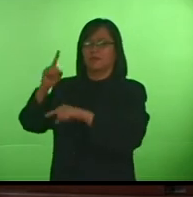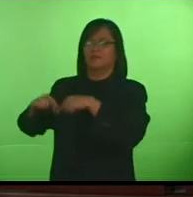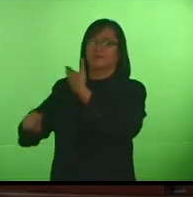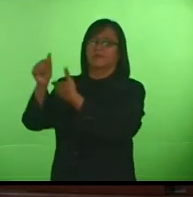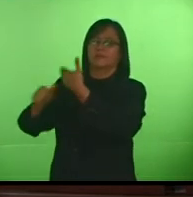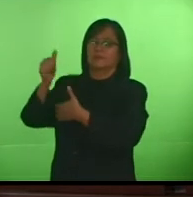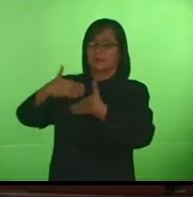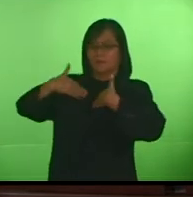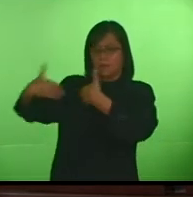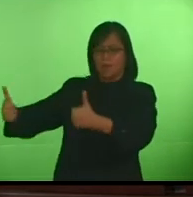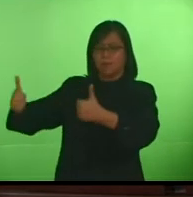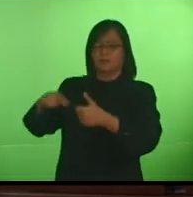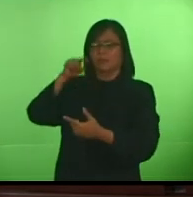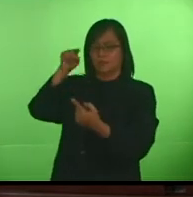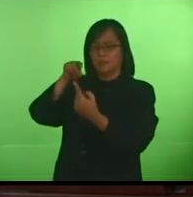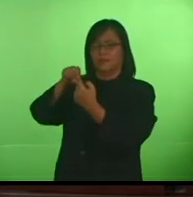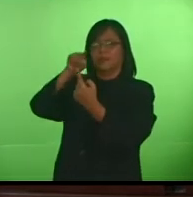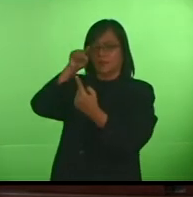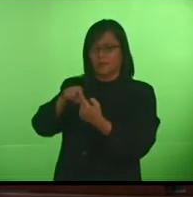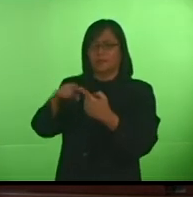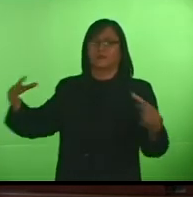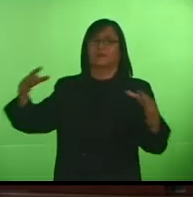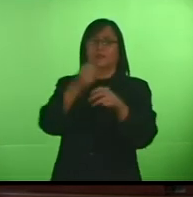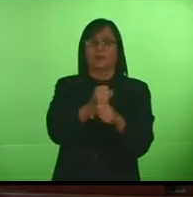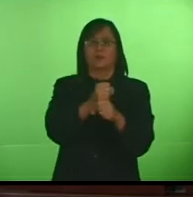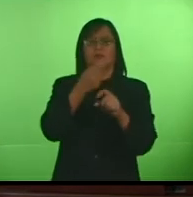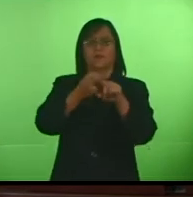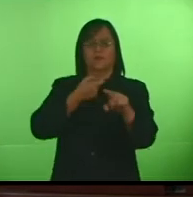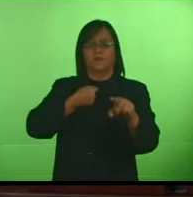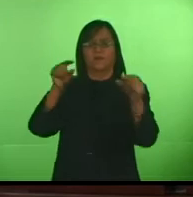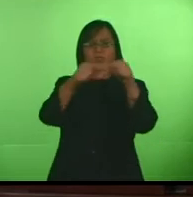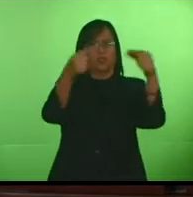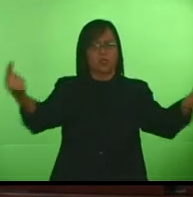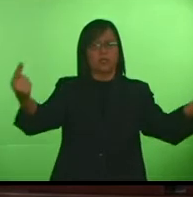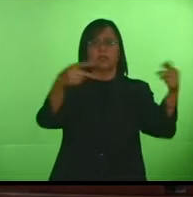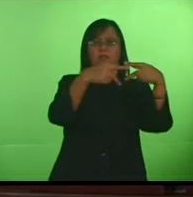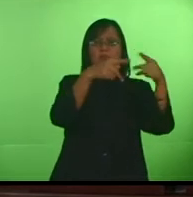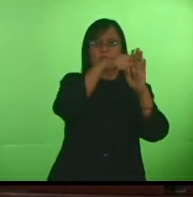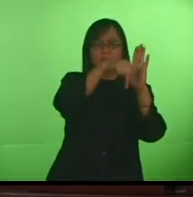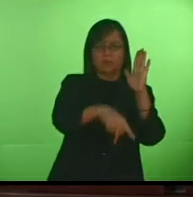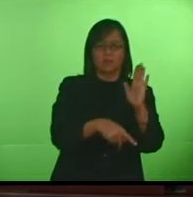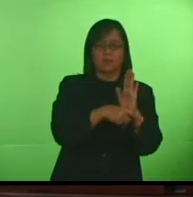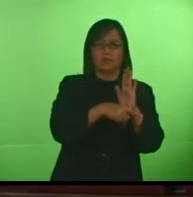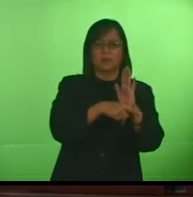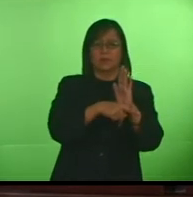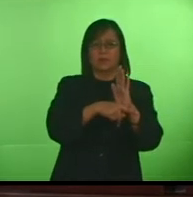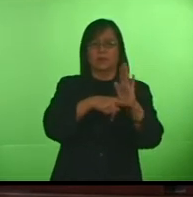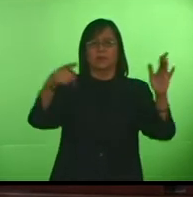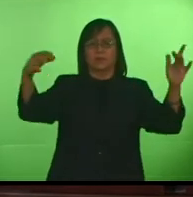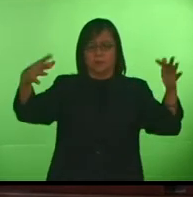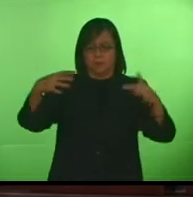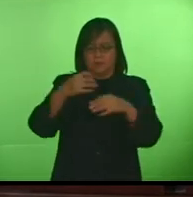this is a specific conclusion. So therefore, from general principle draws a specific